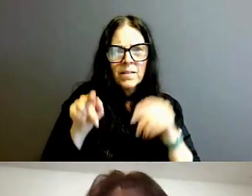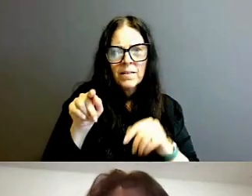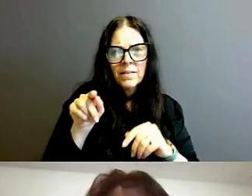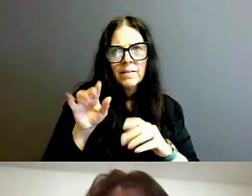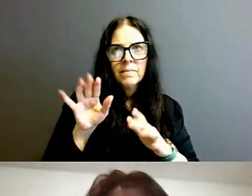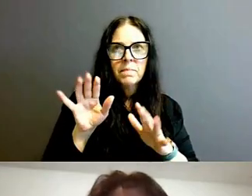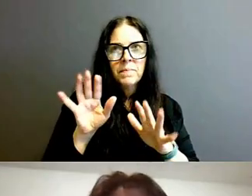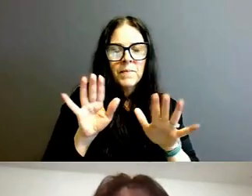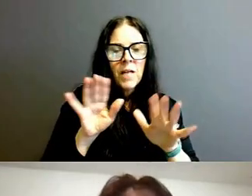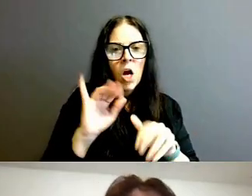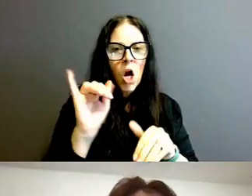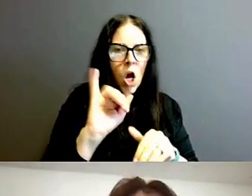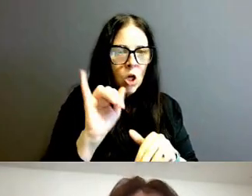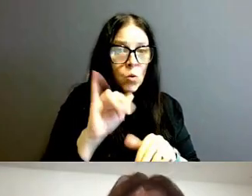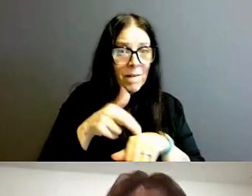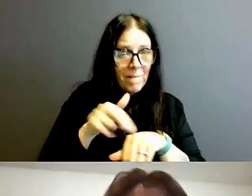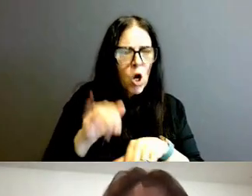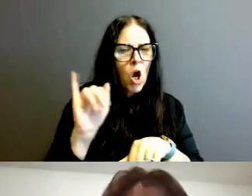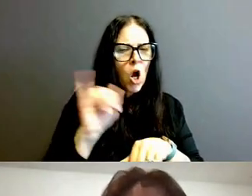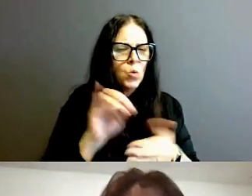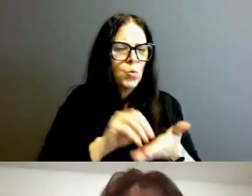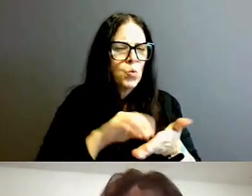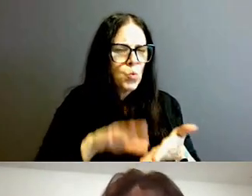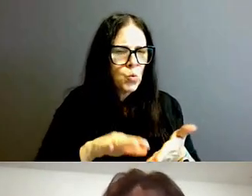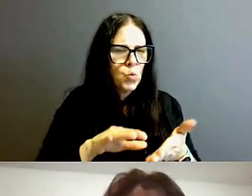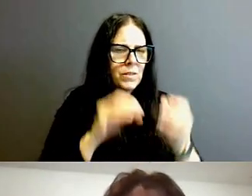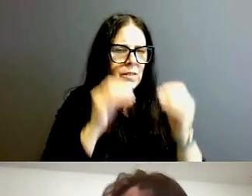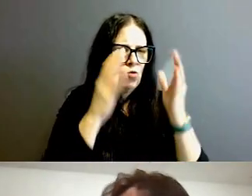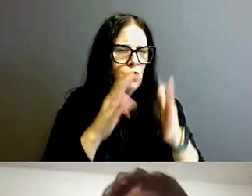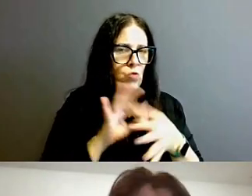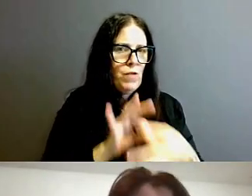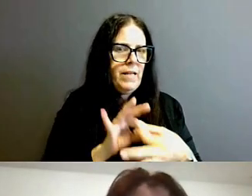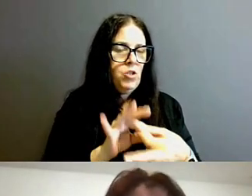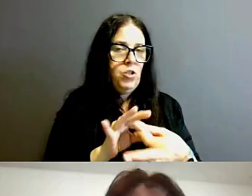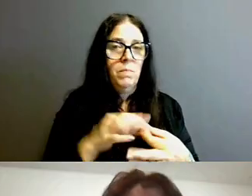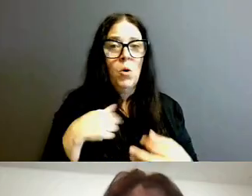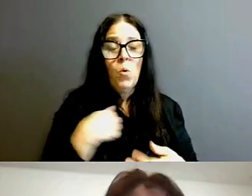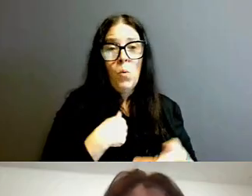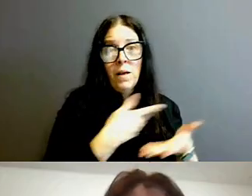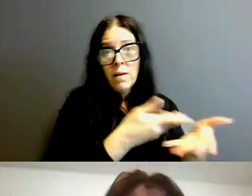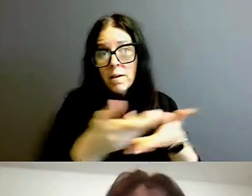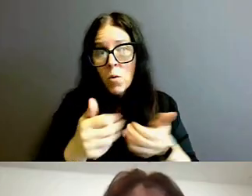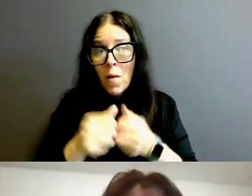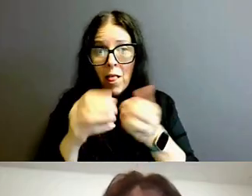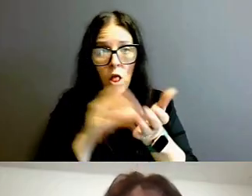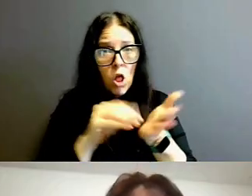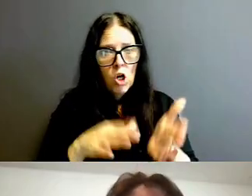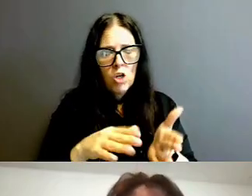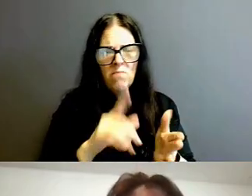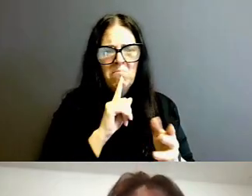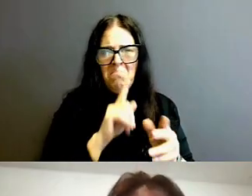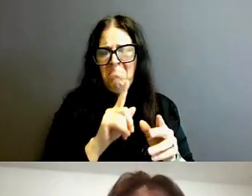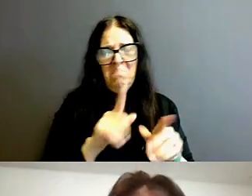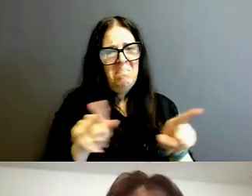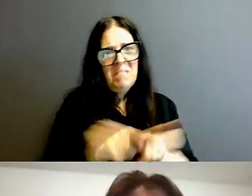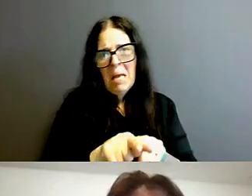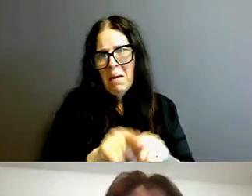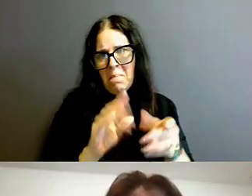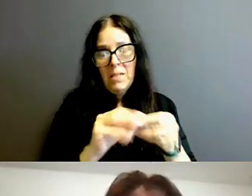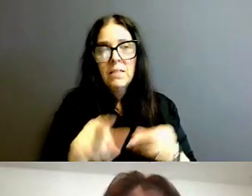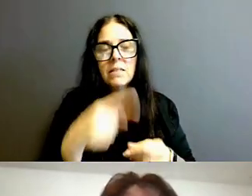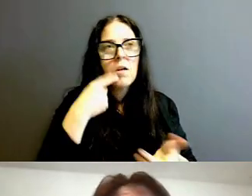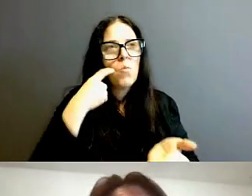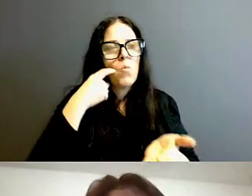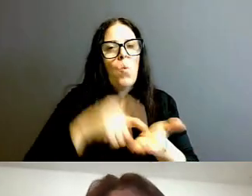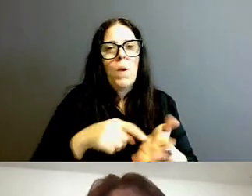also a huge Yeah. highlight. And all of the learners whom we spoke to reiterated the same thing. It's so important for instructors to have